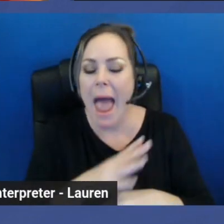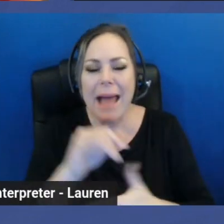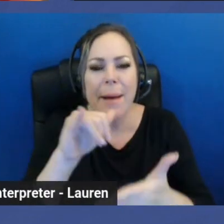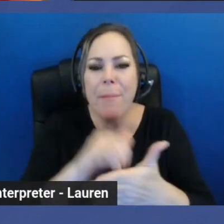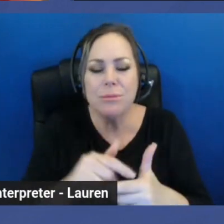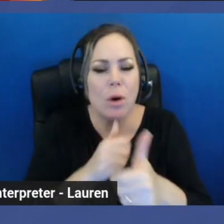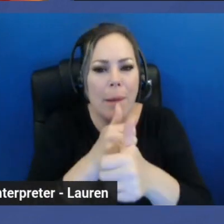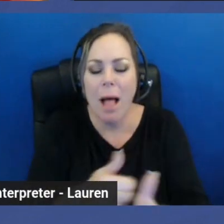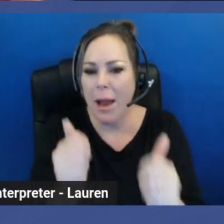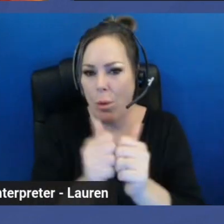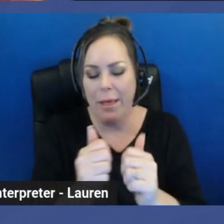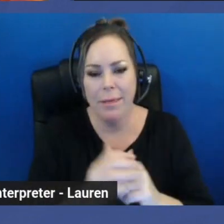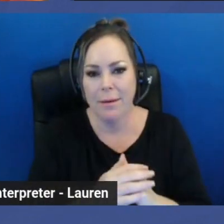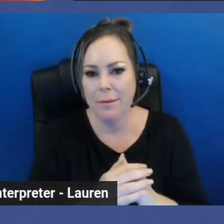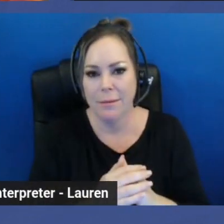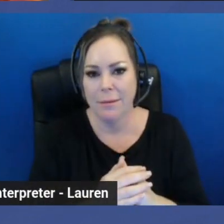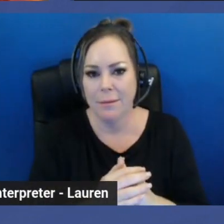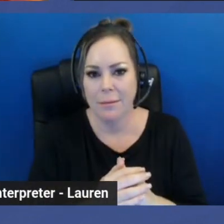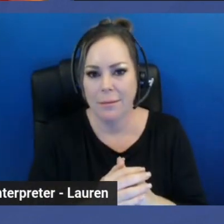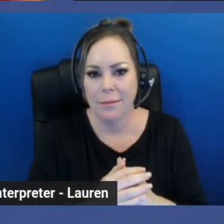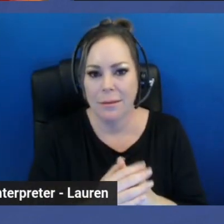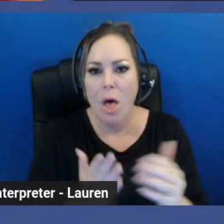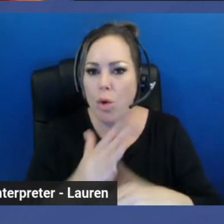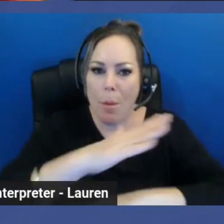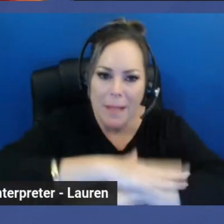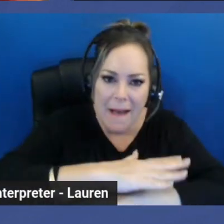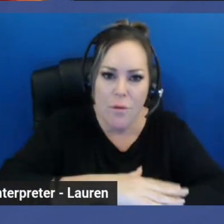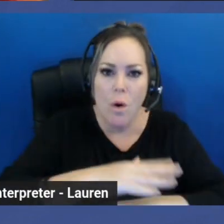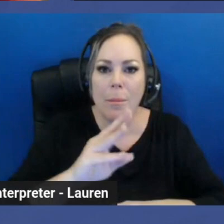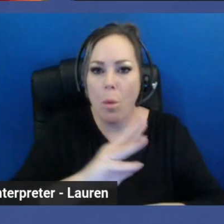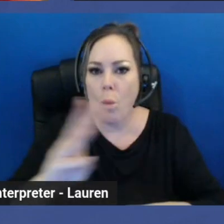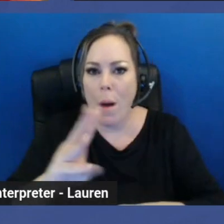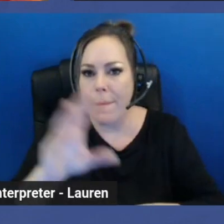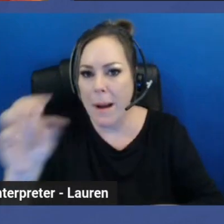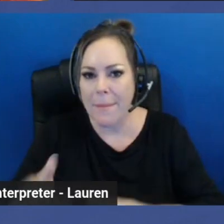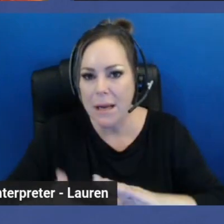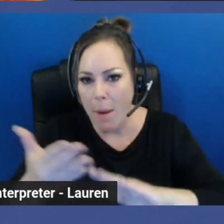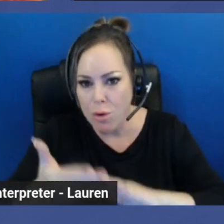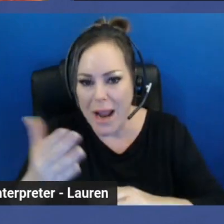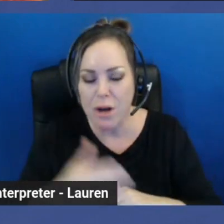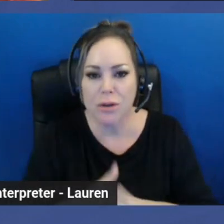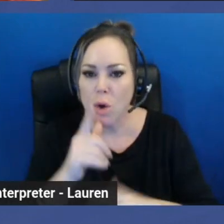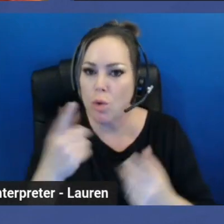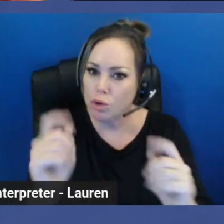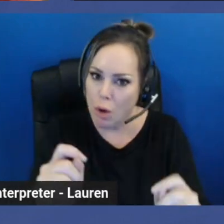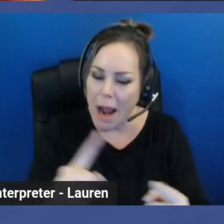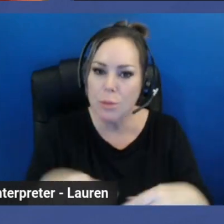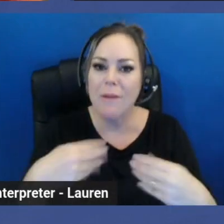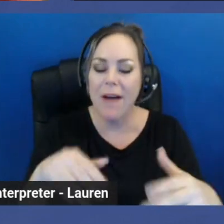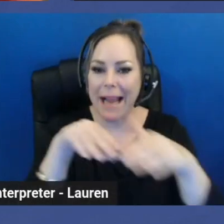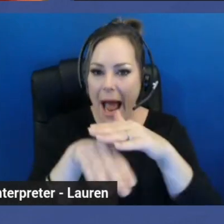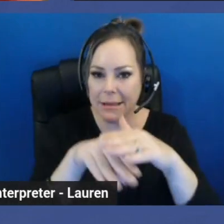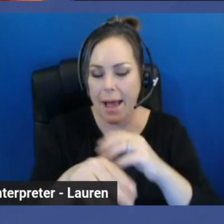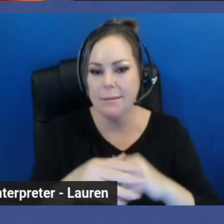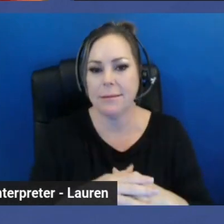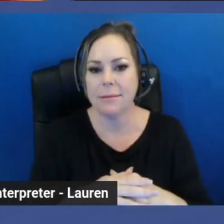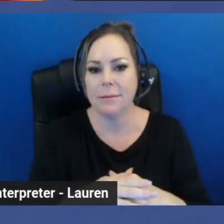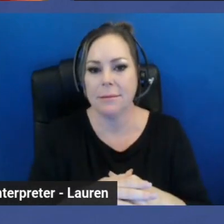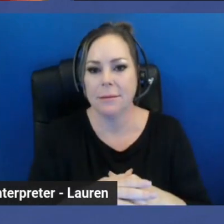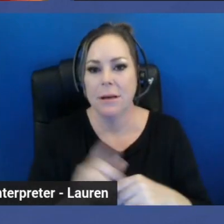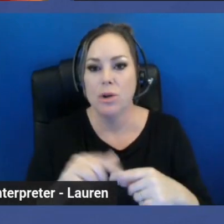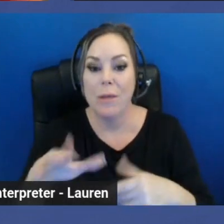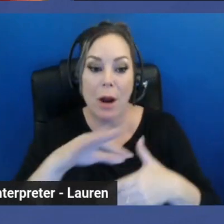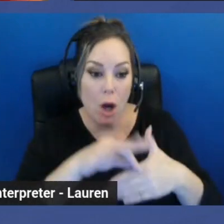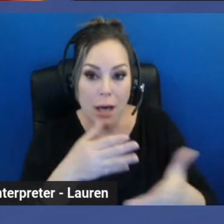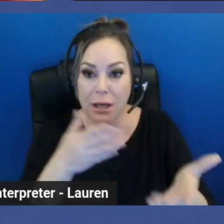to comply with by the platforms and website operators that are out there, trying to provide access to content or